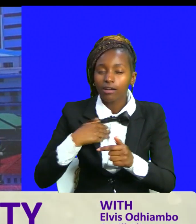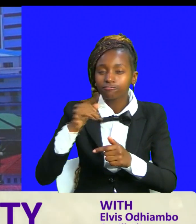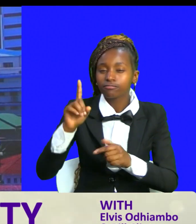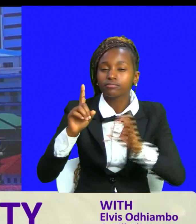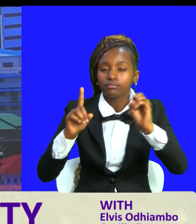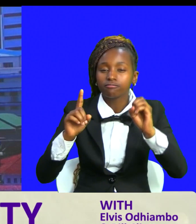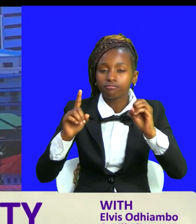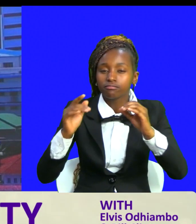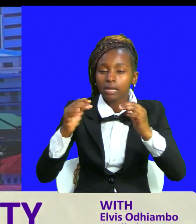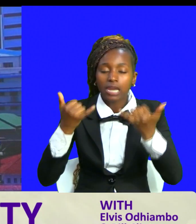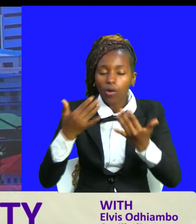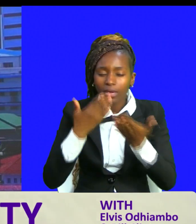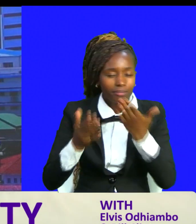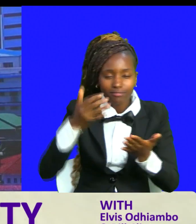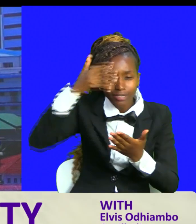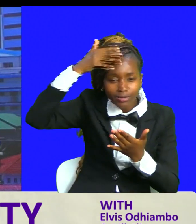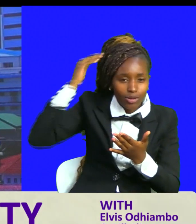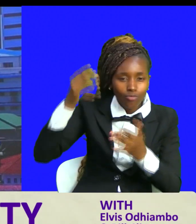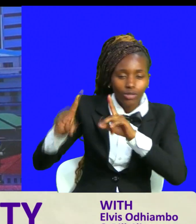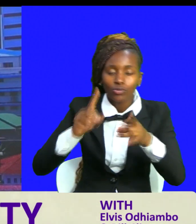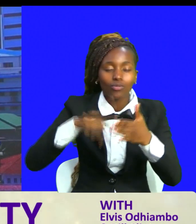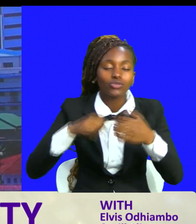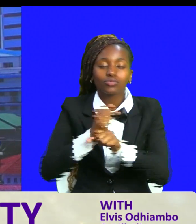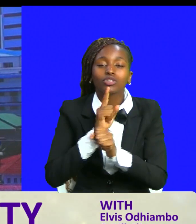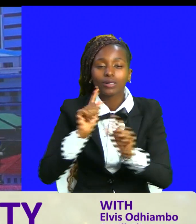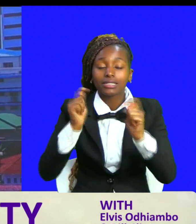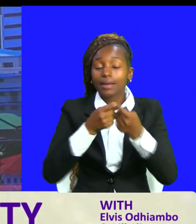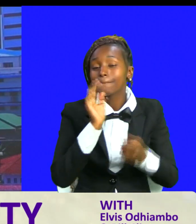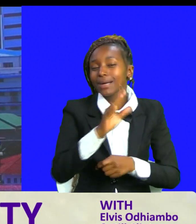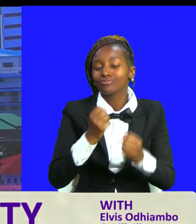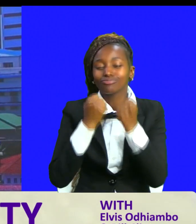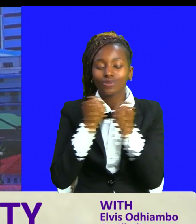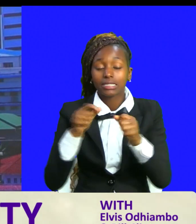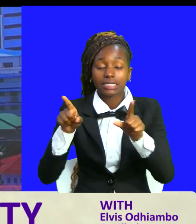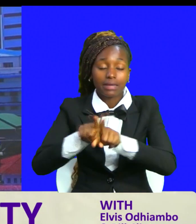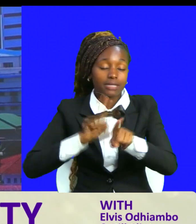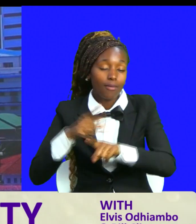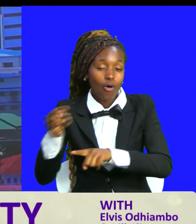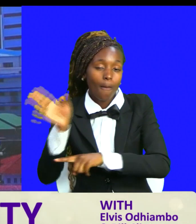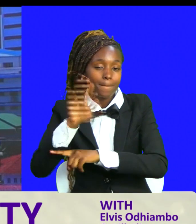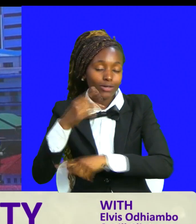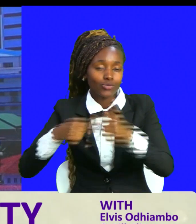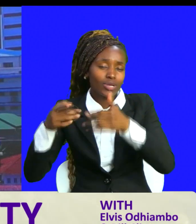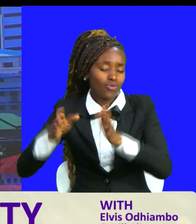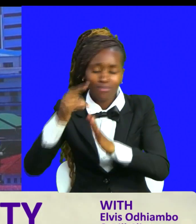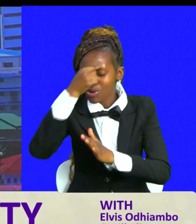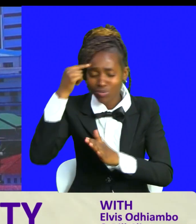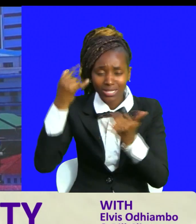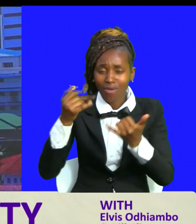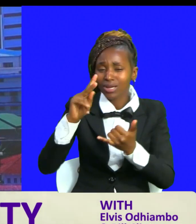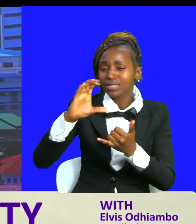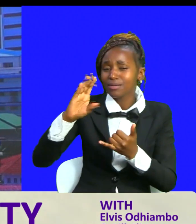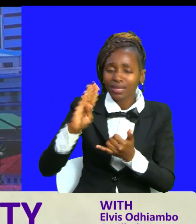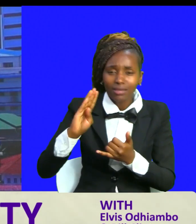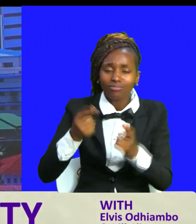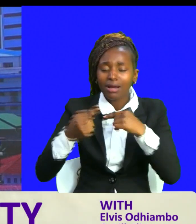don't know what should KCB really do to strengthen and get back to their winning ways. To Zoile KCB, to Mezoya, that they are coming out and